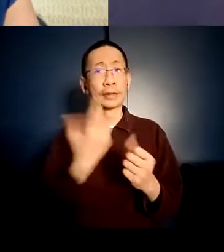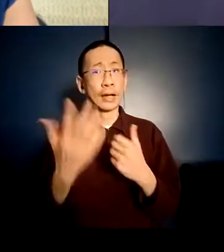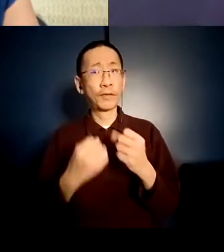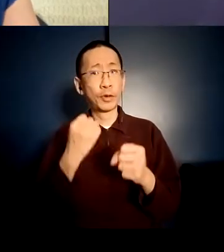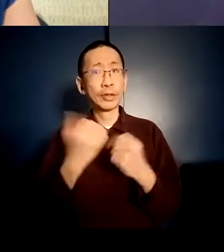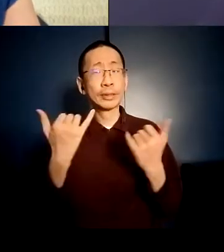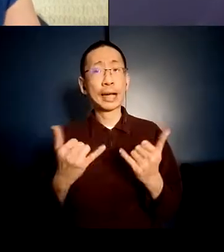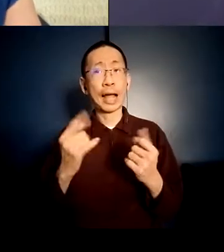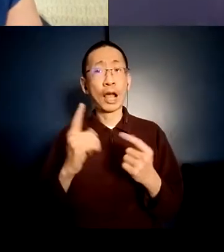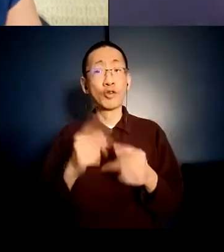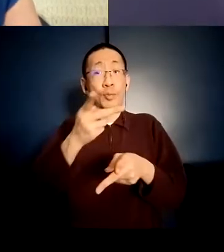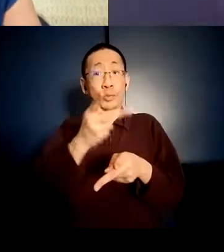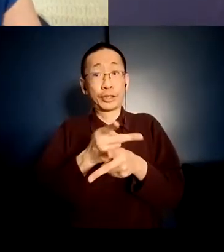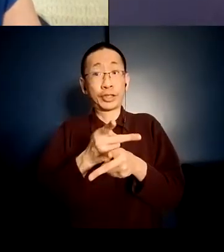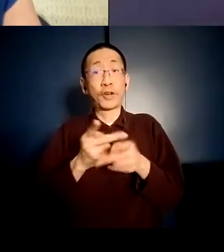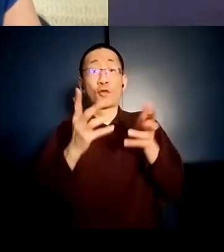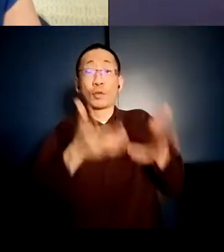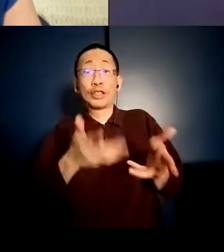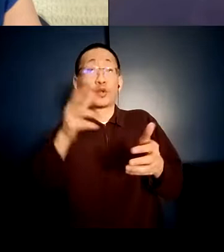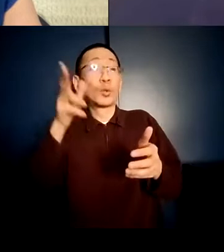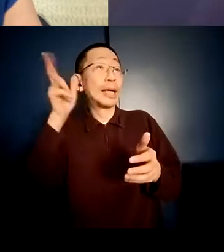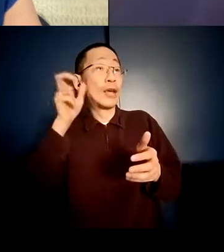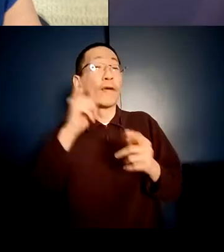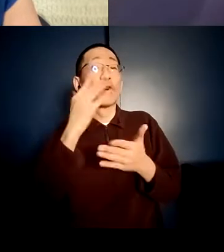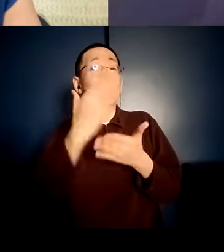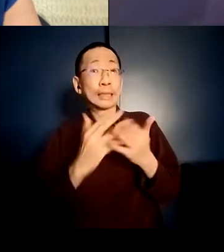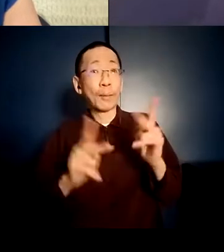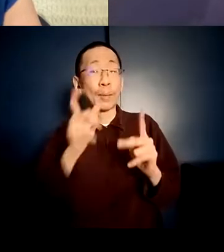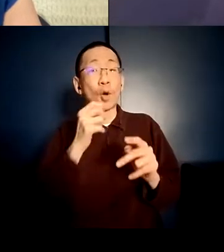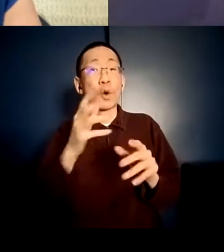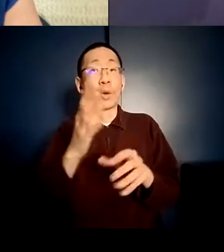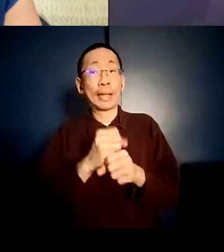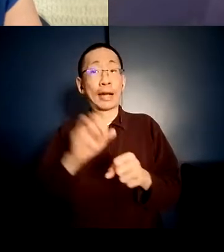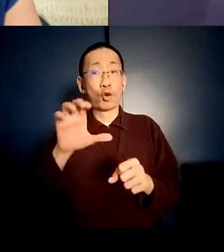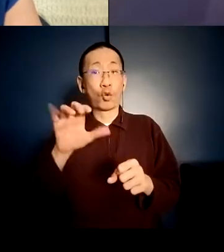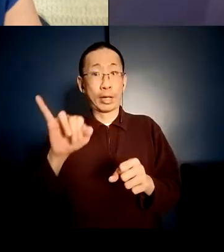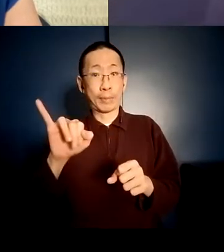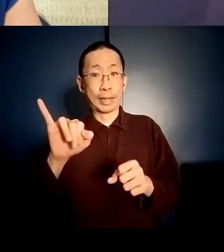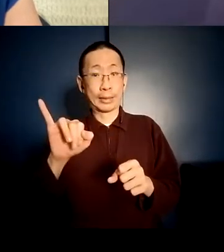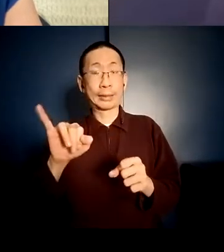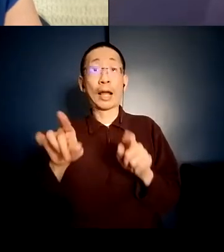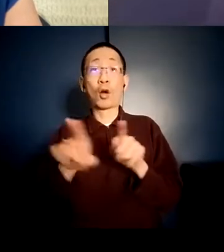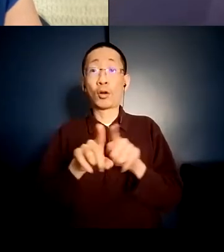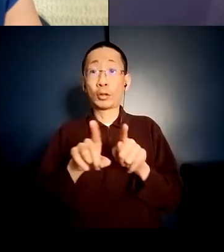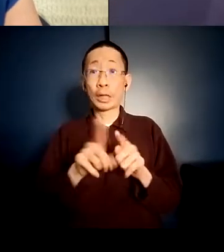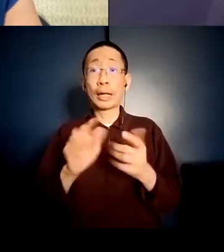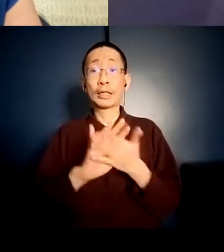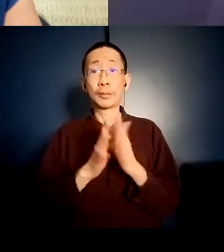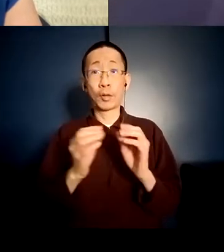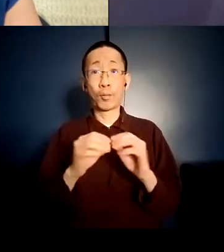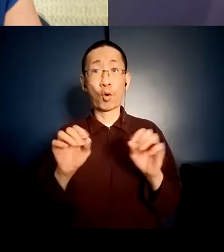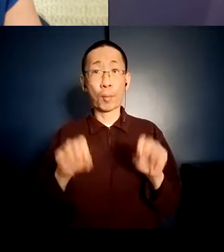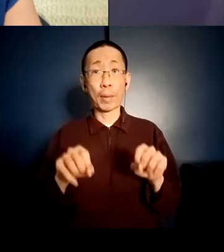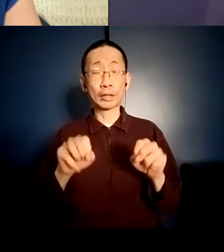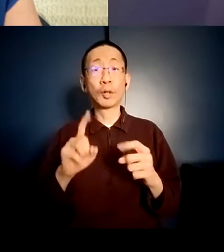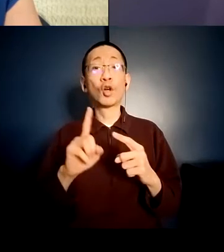now to preserve residual hearing for some people who get cochlear implants. And along with that, it's become more possible